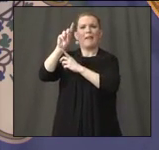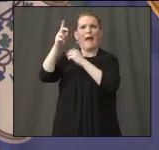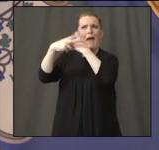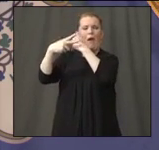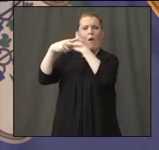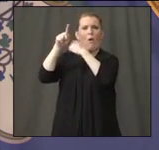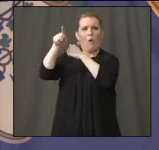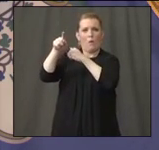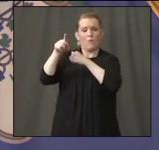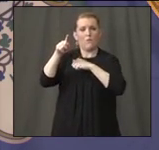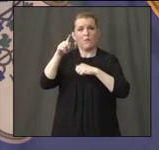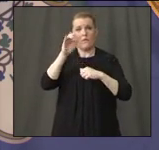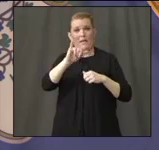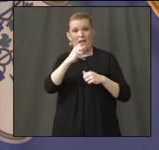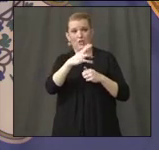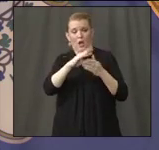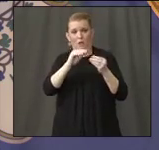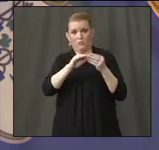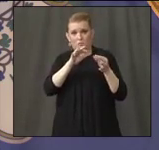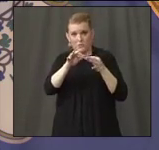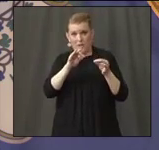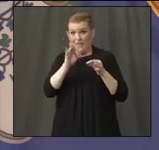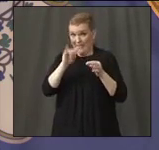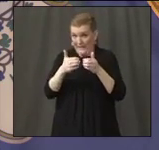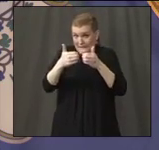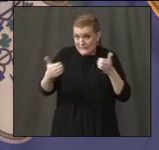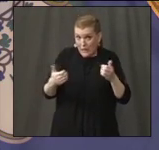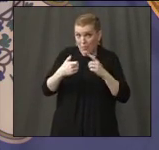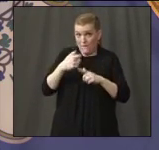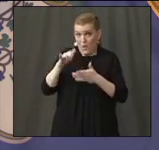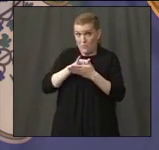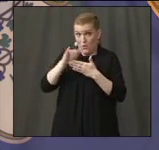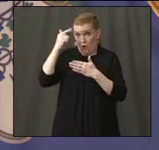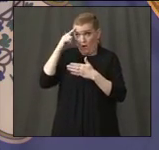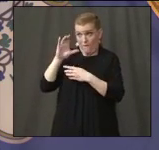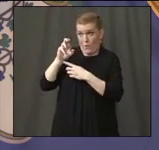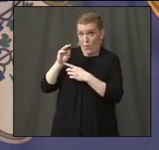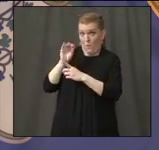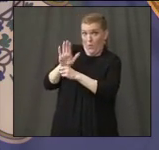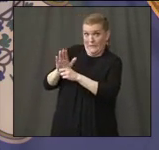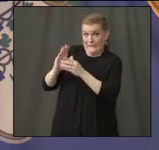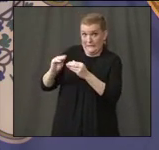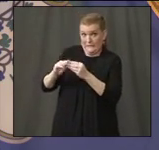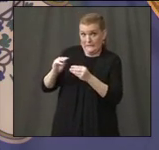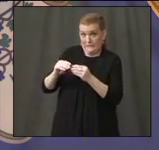about? Correct. Okay. And final thing,